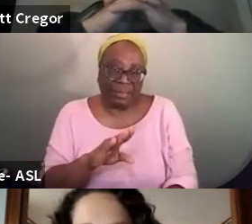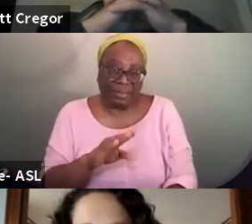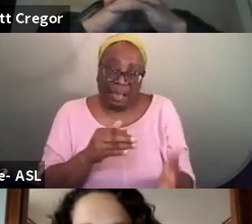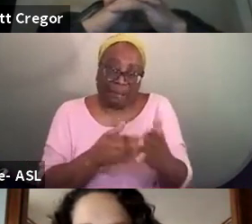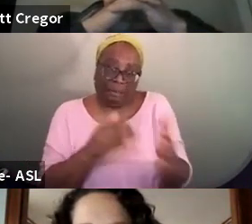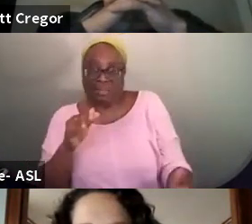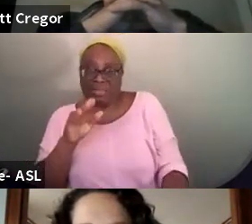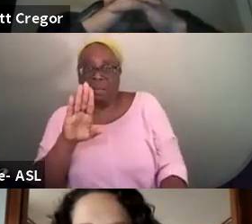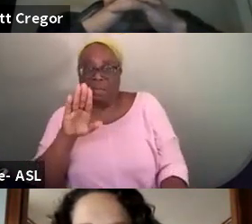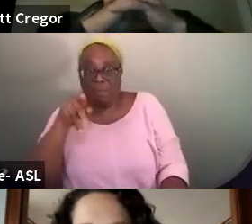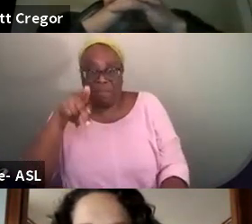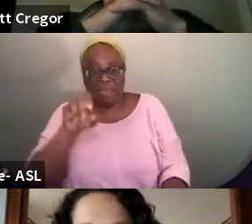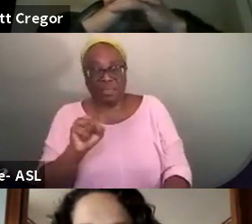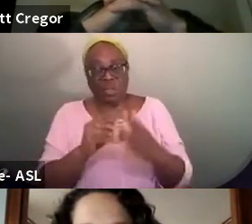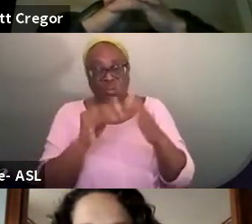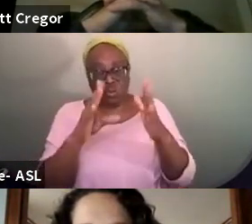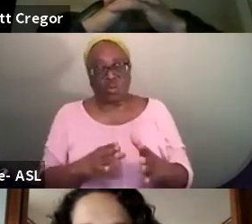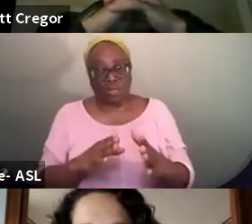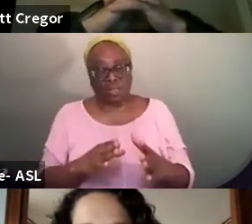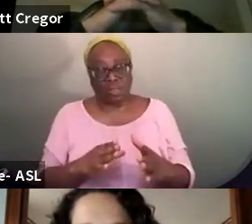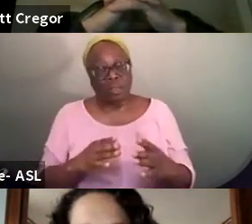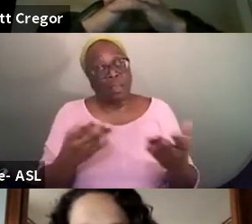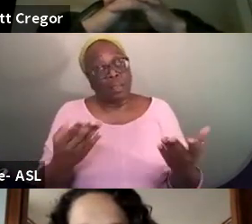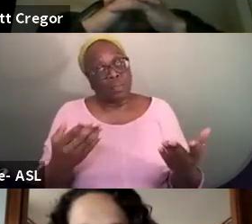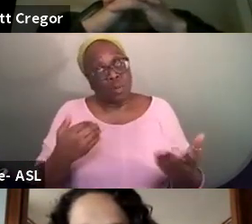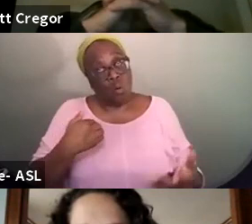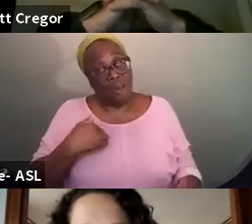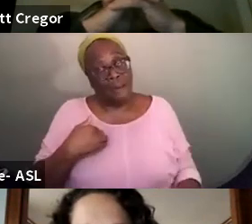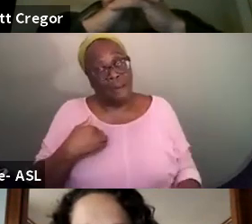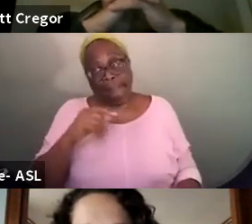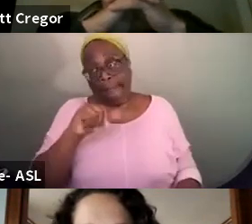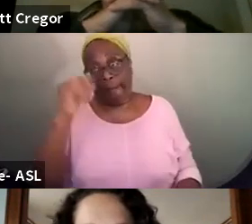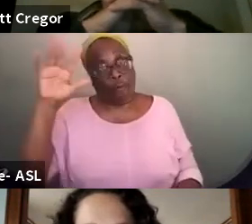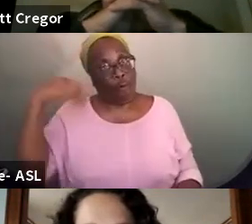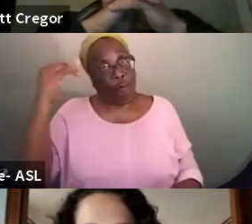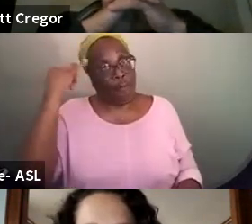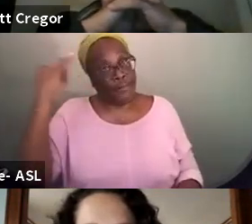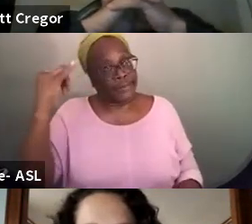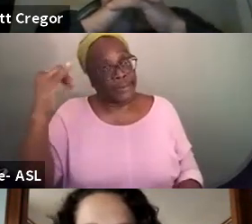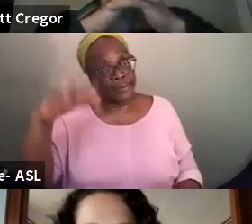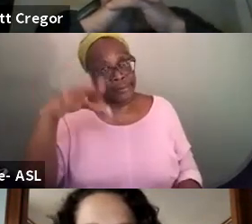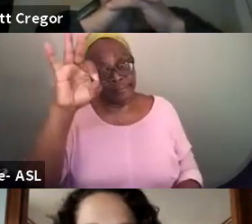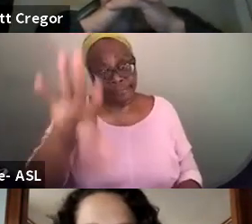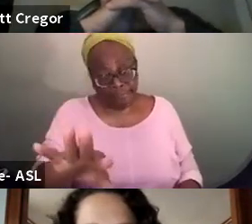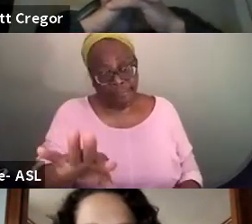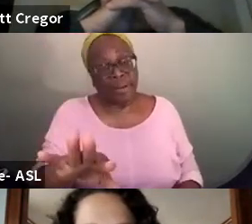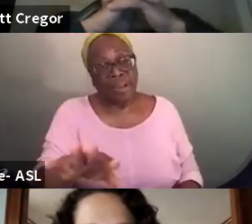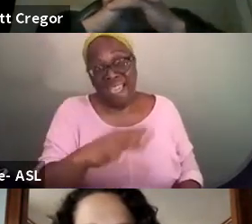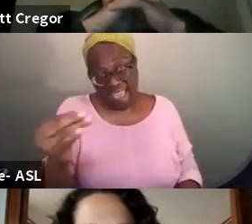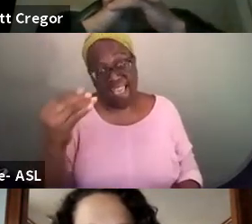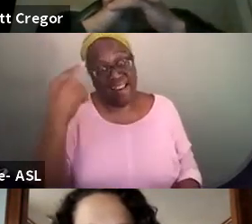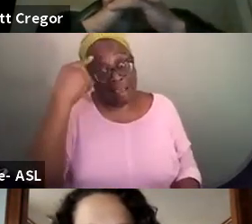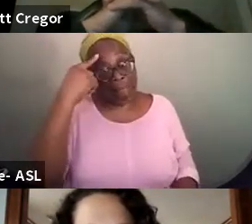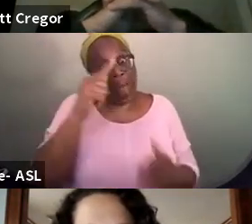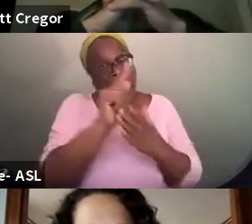might suggest, and here's a radical thought, and I think it would also pass constitutional muster.